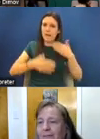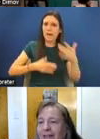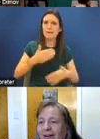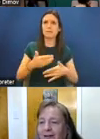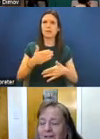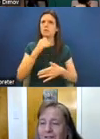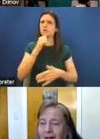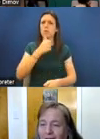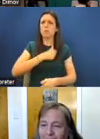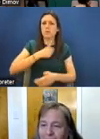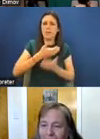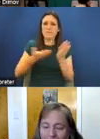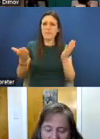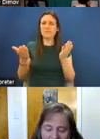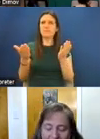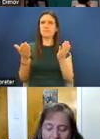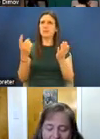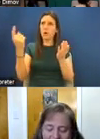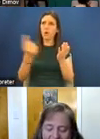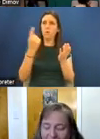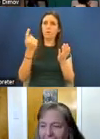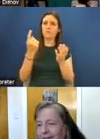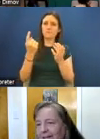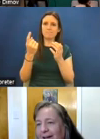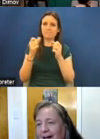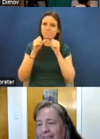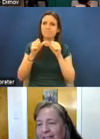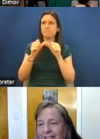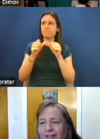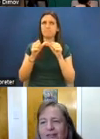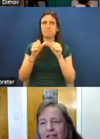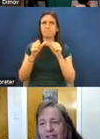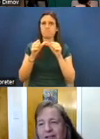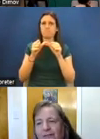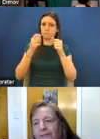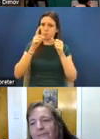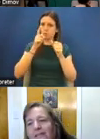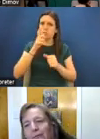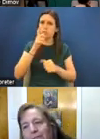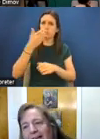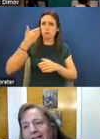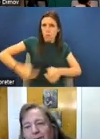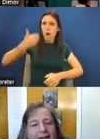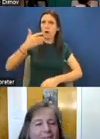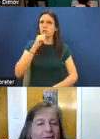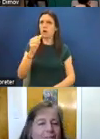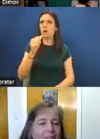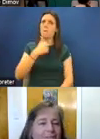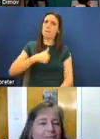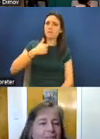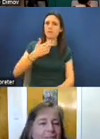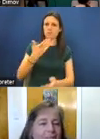loving, but then also to also be unapologetically authentic and true to yourself. So that's where that comes